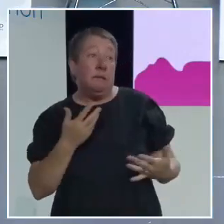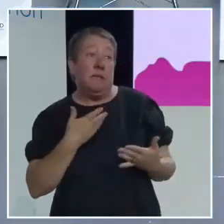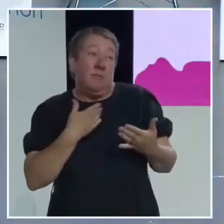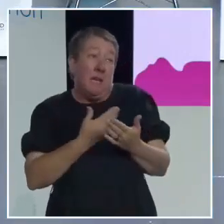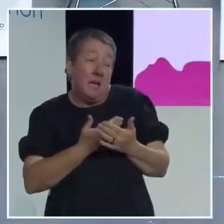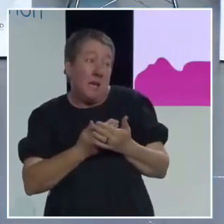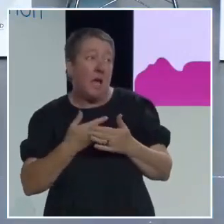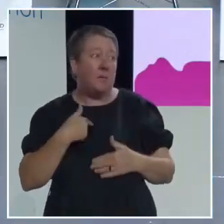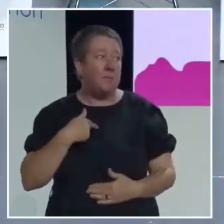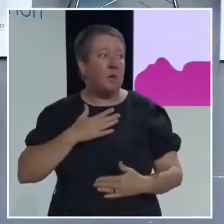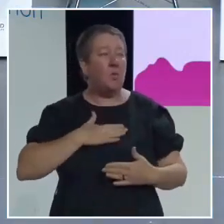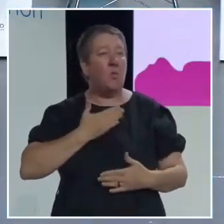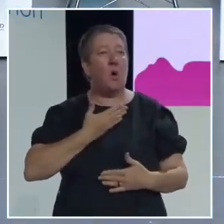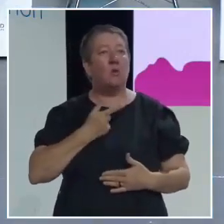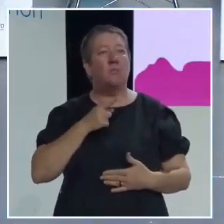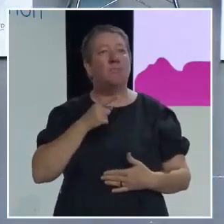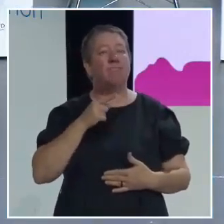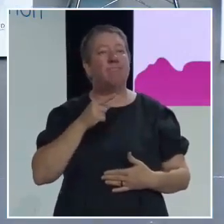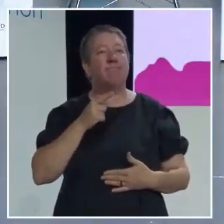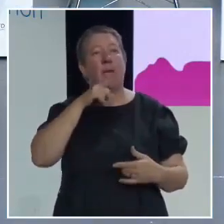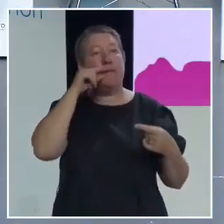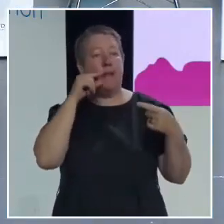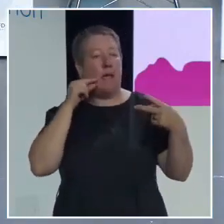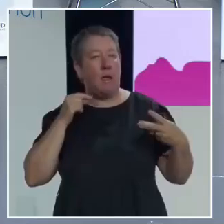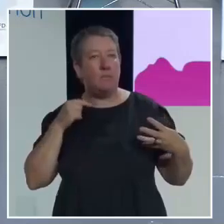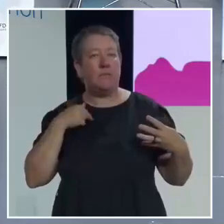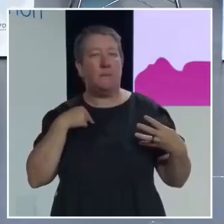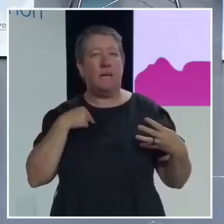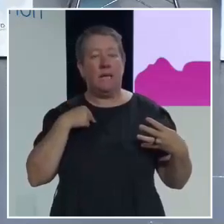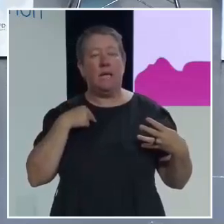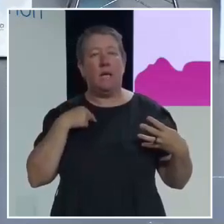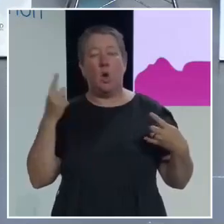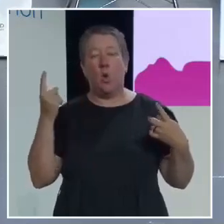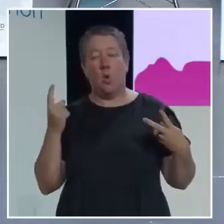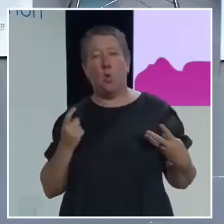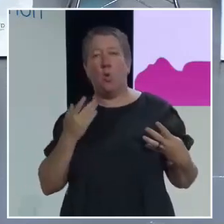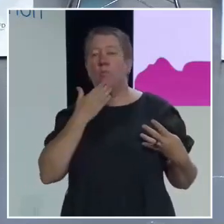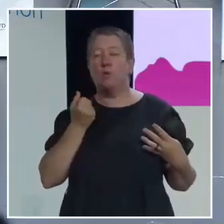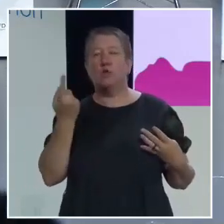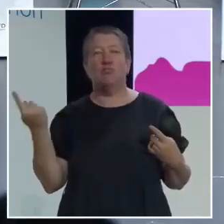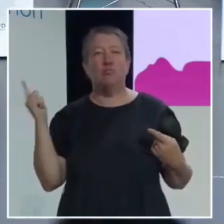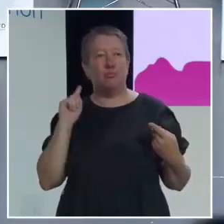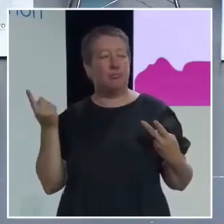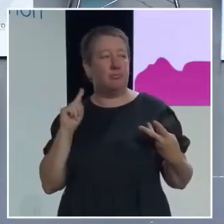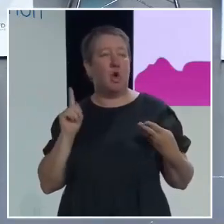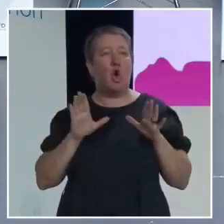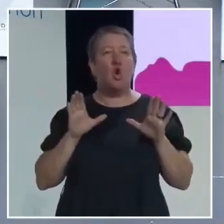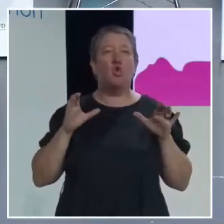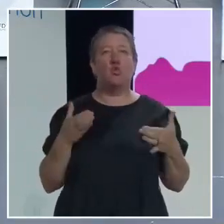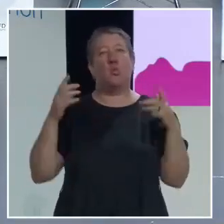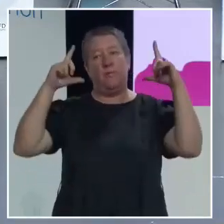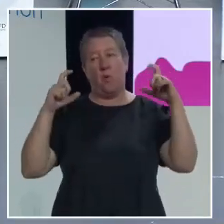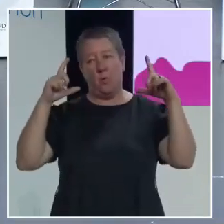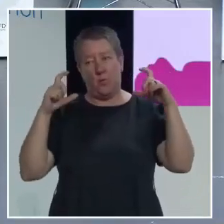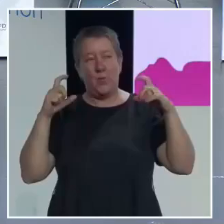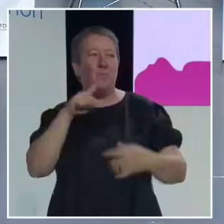to start by inviting all the names of the people I've mentioned to come onto the stage for a group photograph, because, as